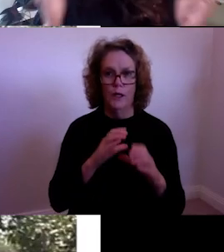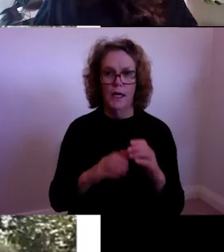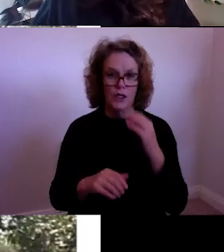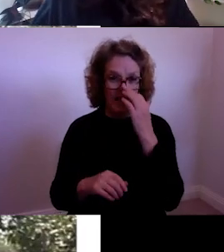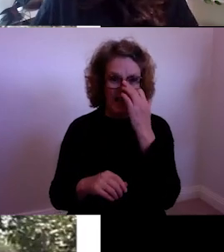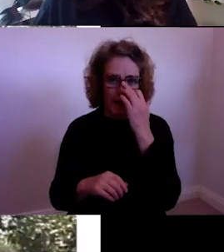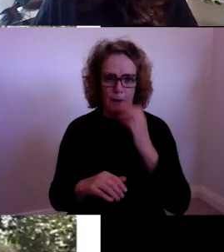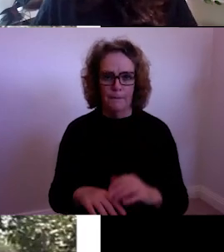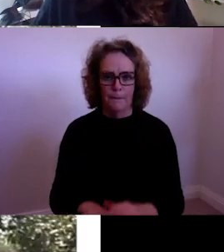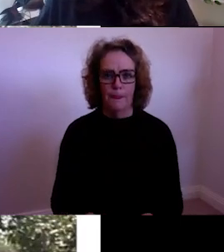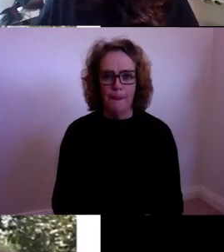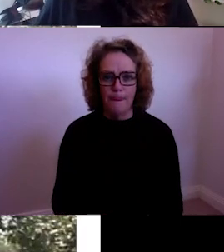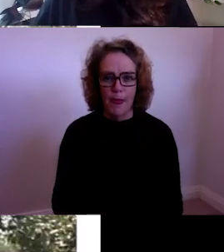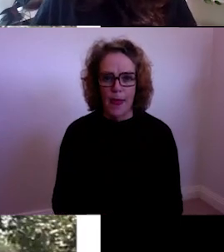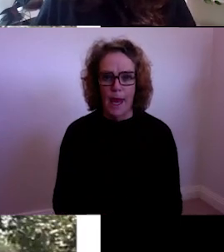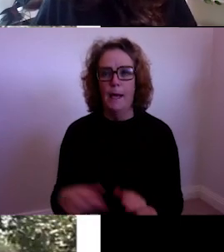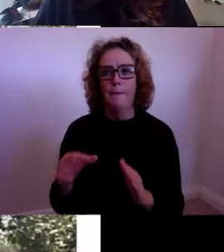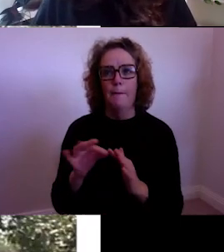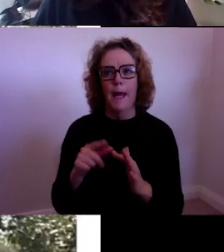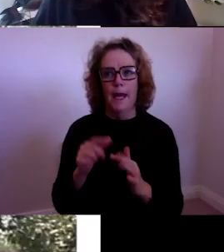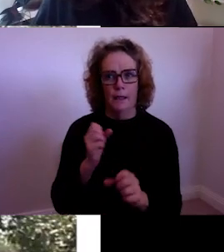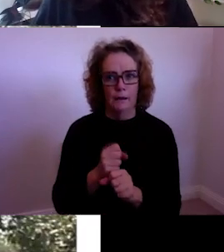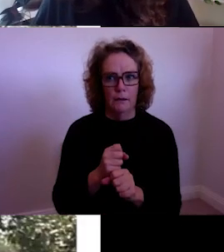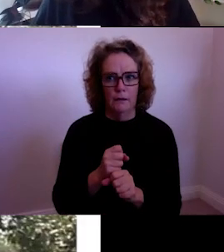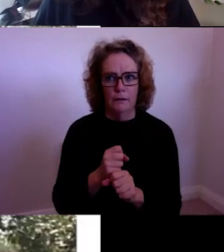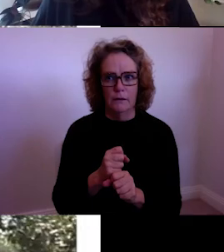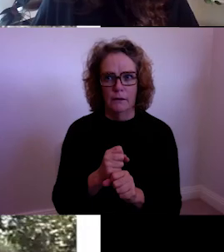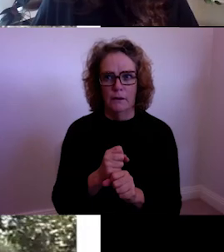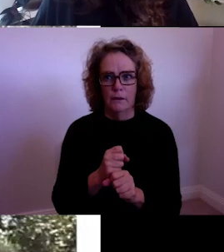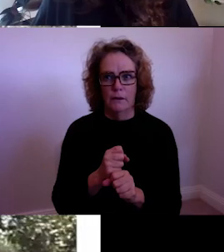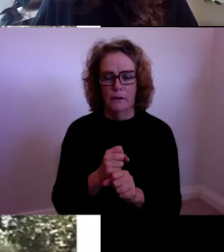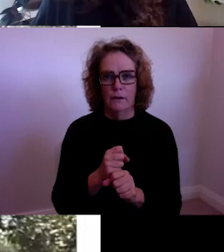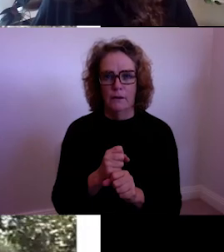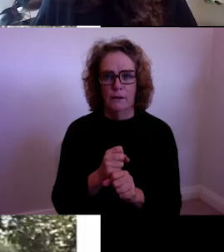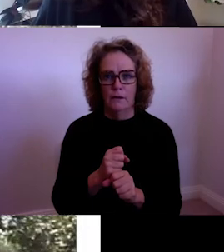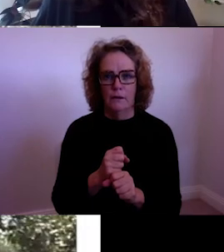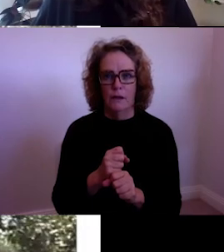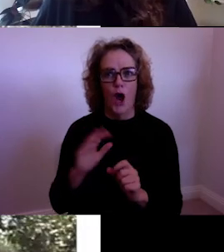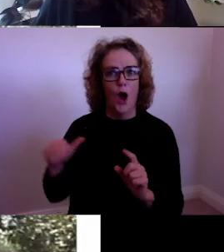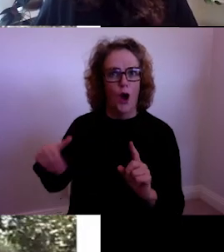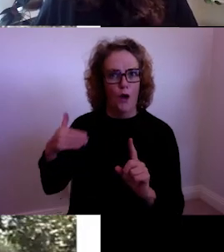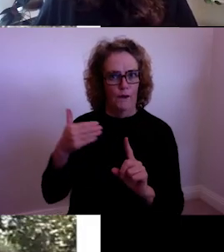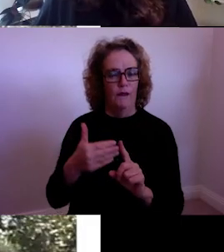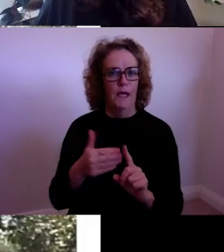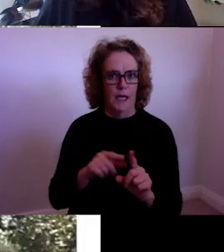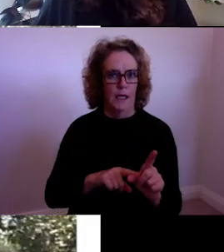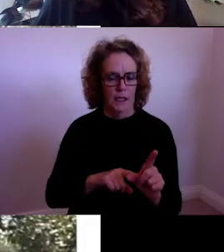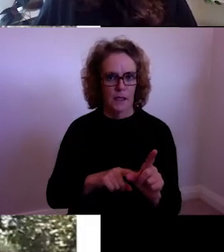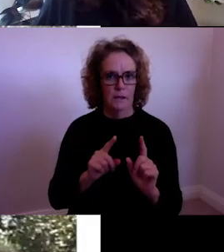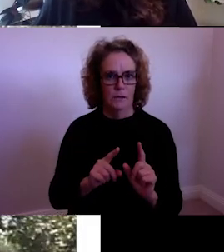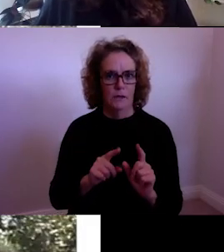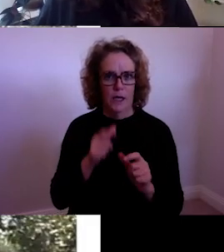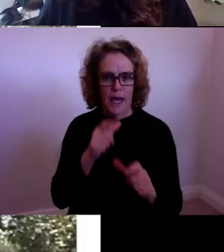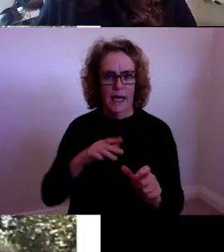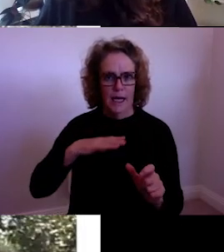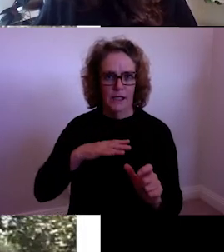her diagnosis lies right now. I would say over the years, her care needs have changed a little bit. When she was